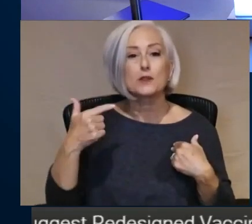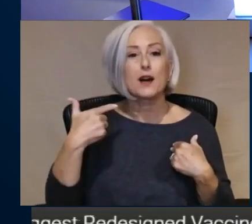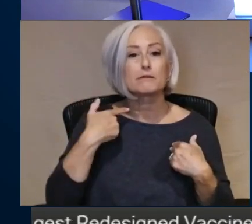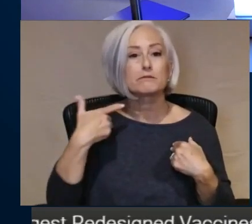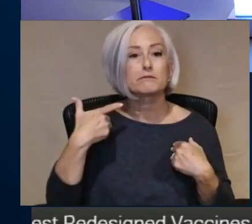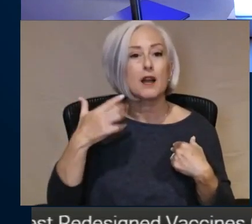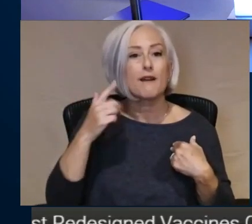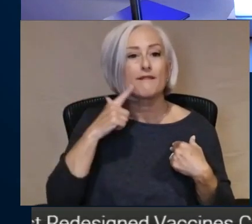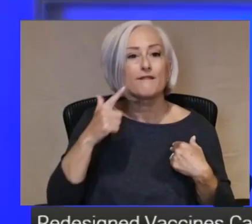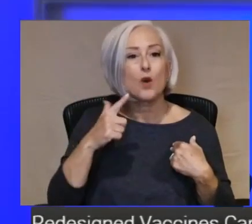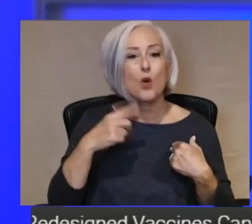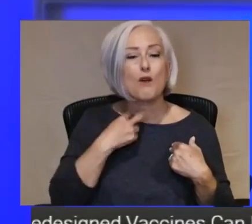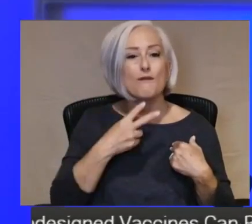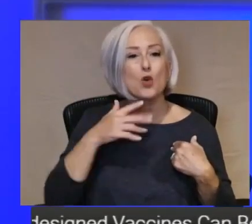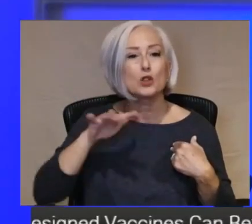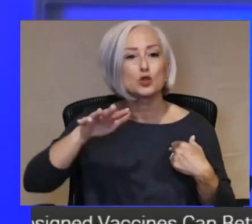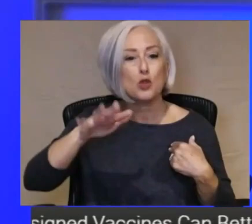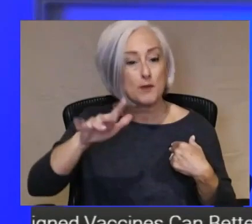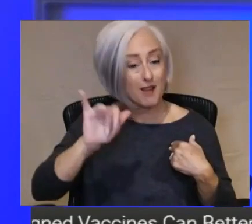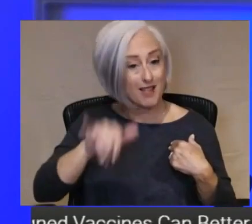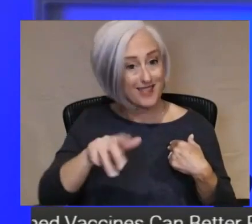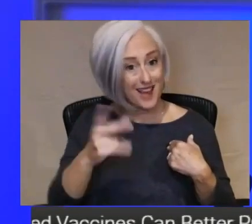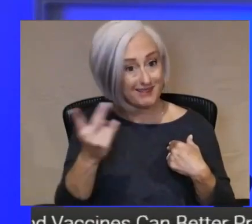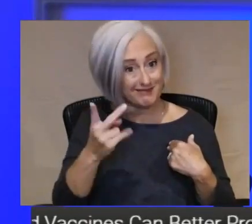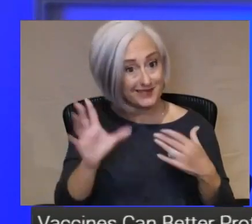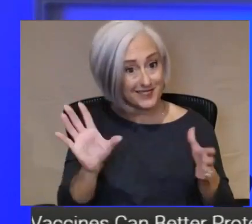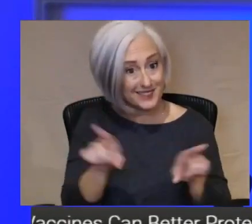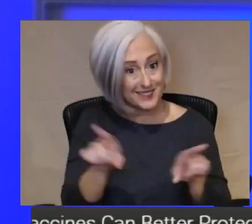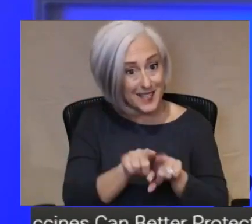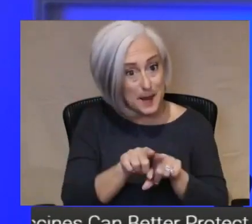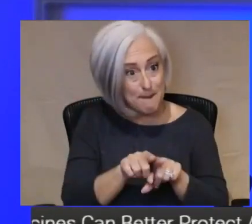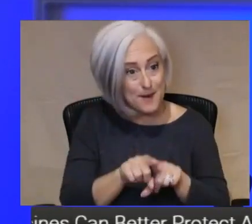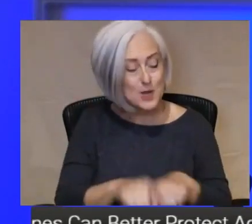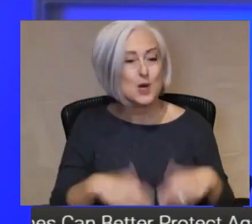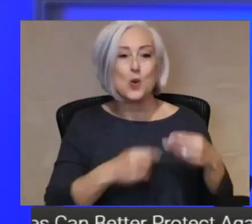connected? Okay, so that's a lot of questions.